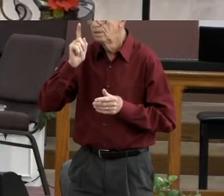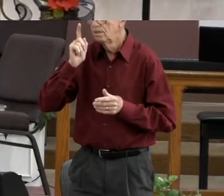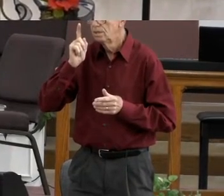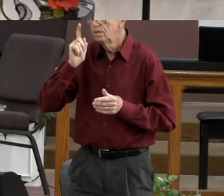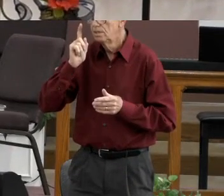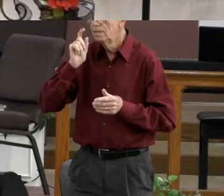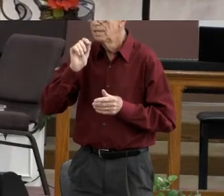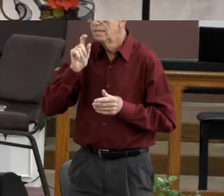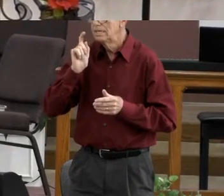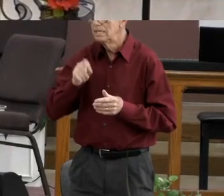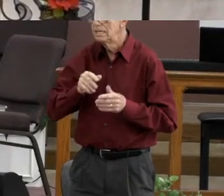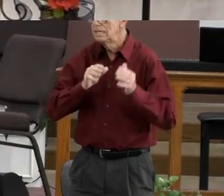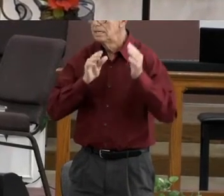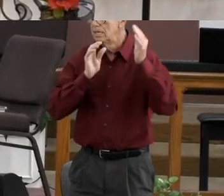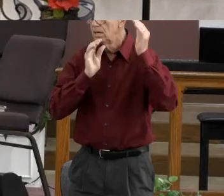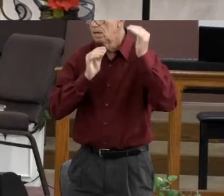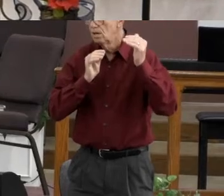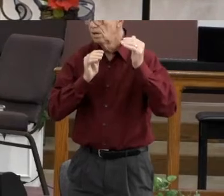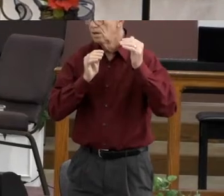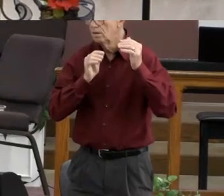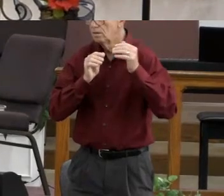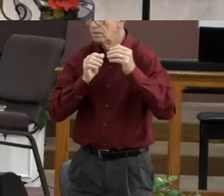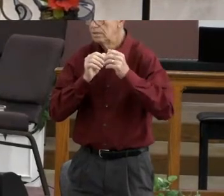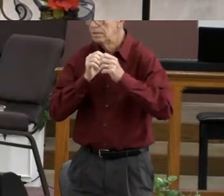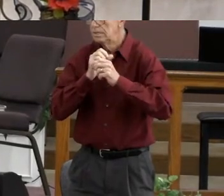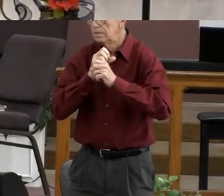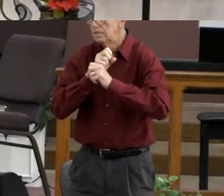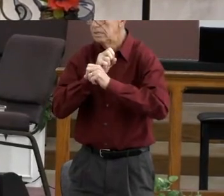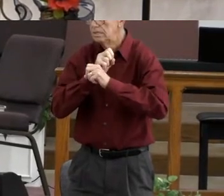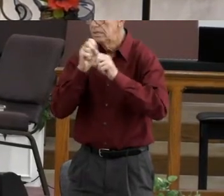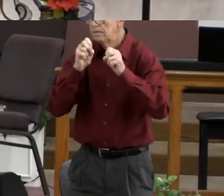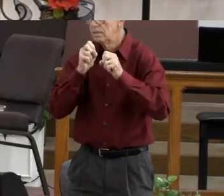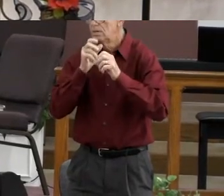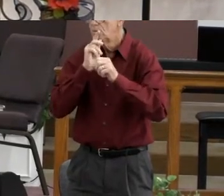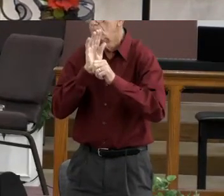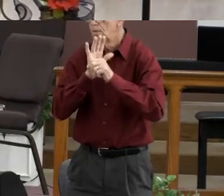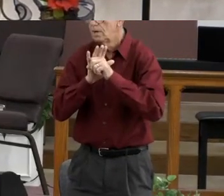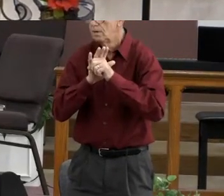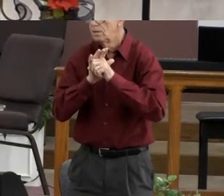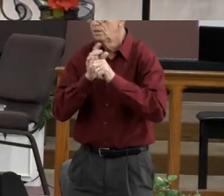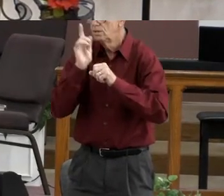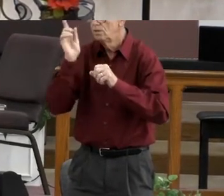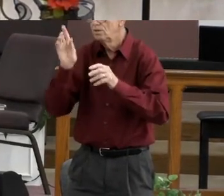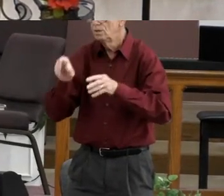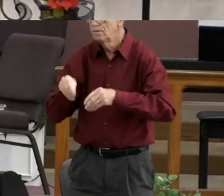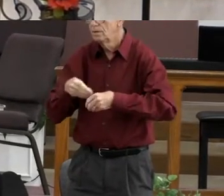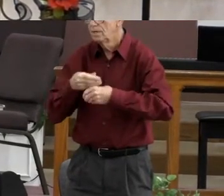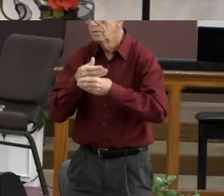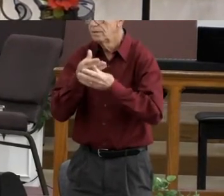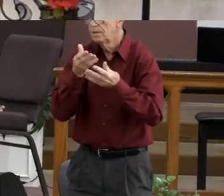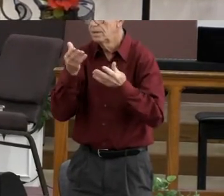They need the hope and the security and the promise that You have offered them.